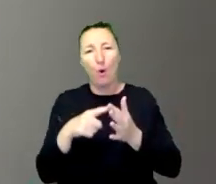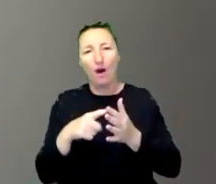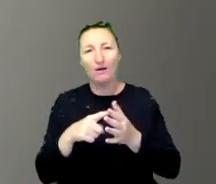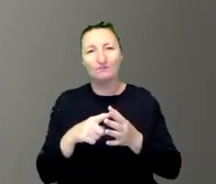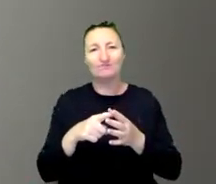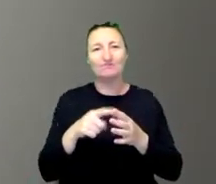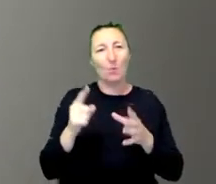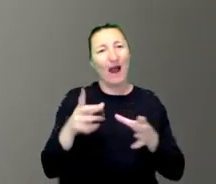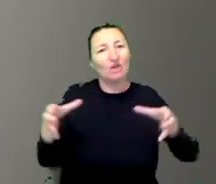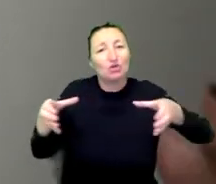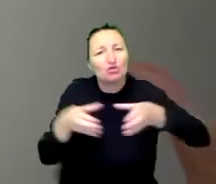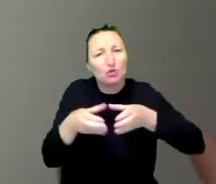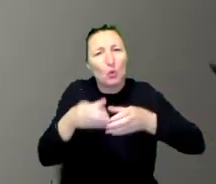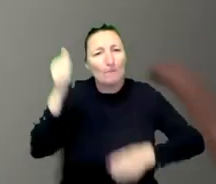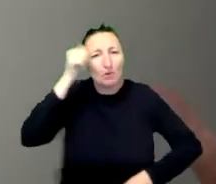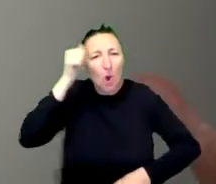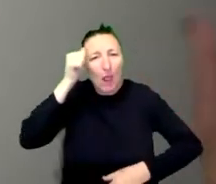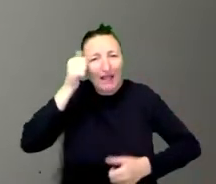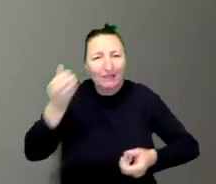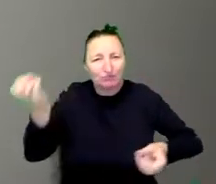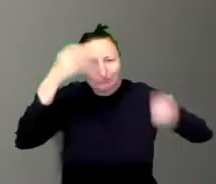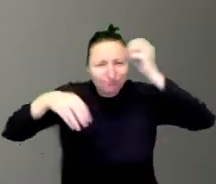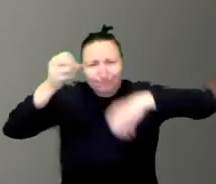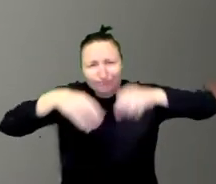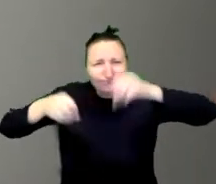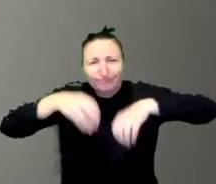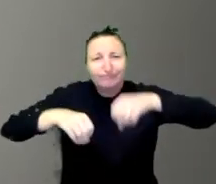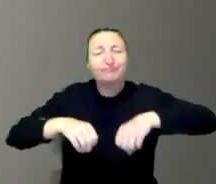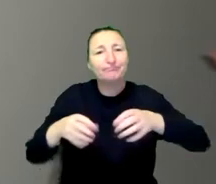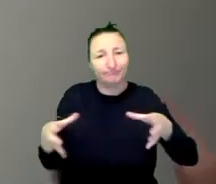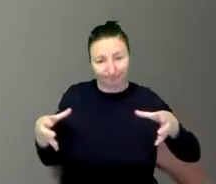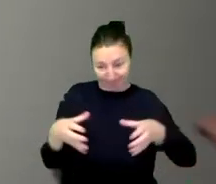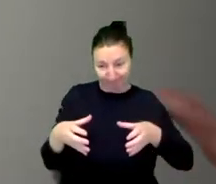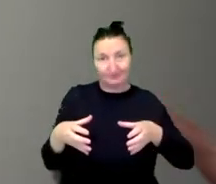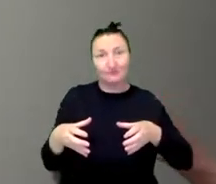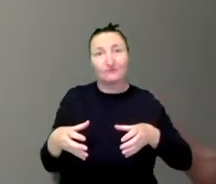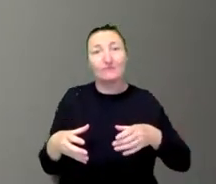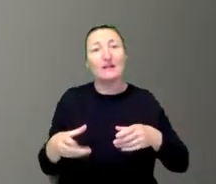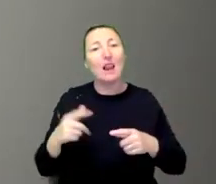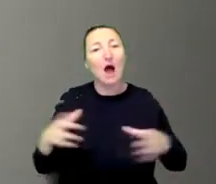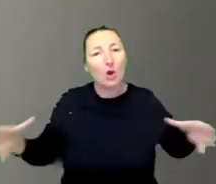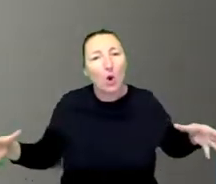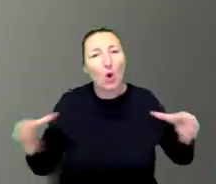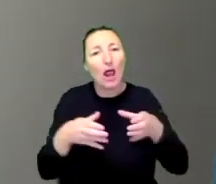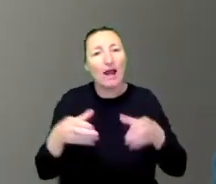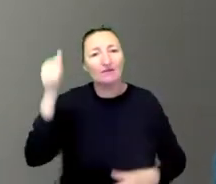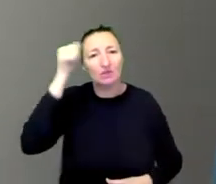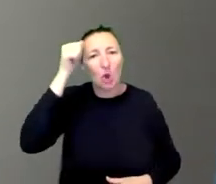group, and it's often oral, and it fits the collective knowledge ethos of